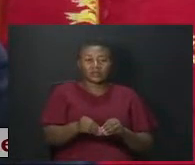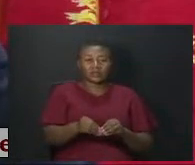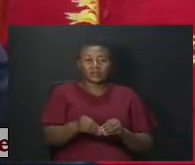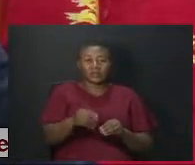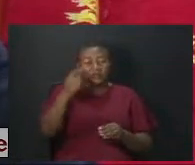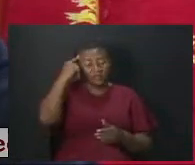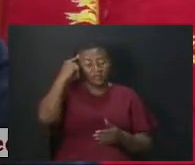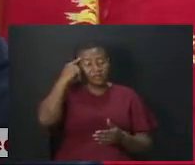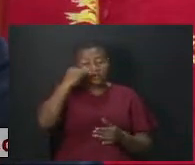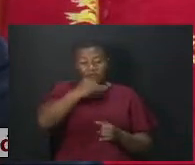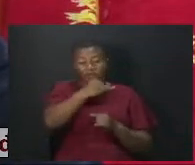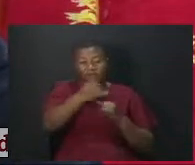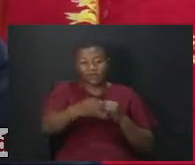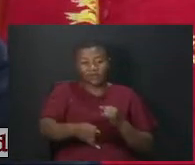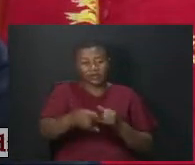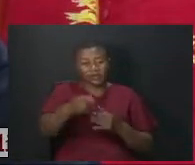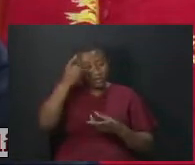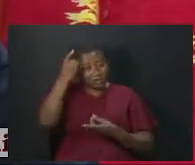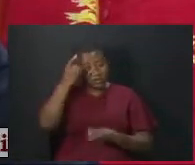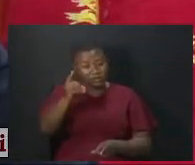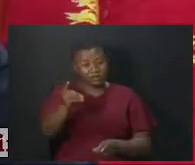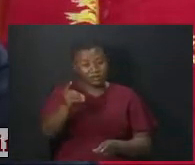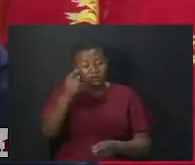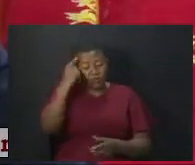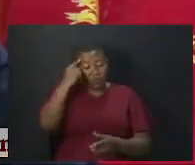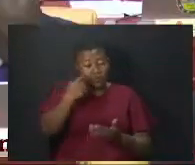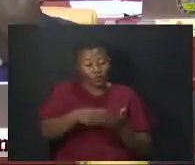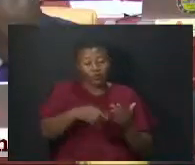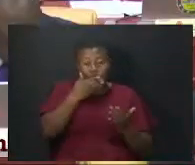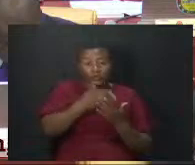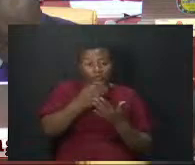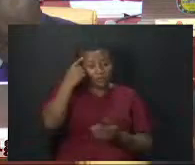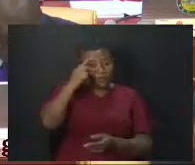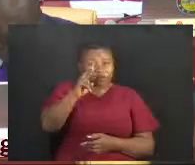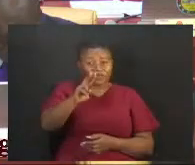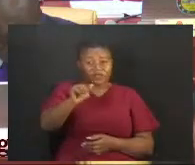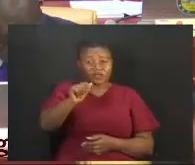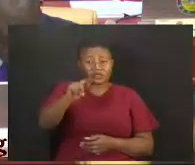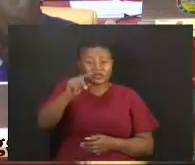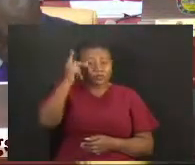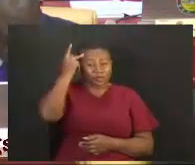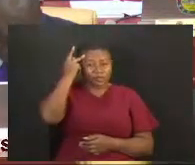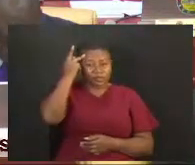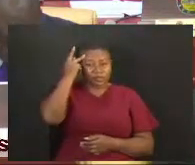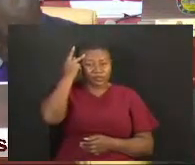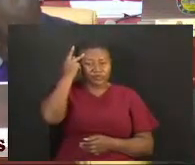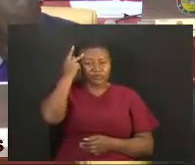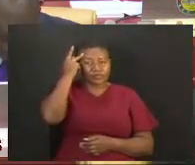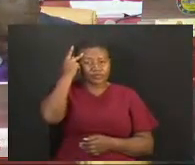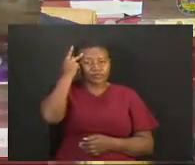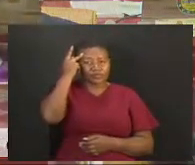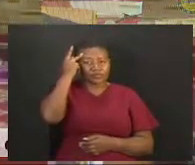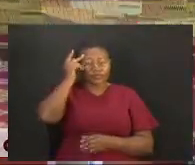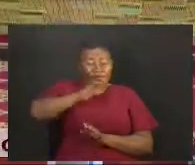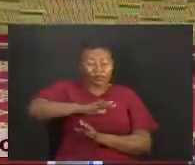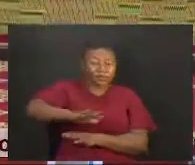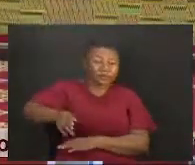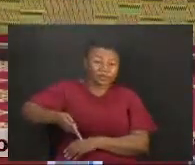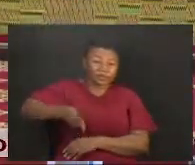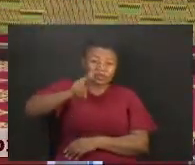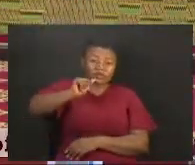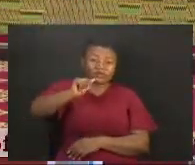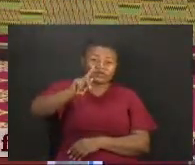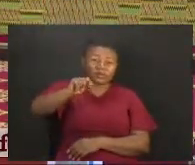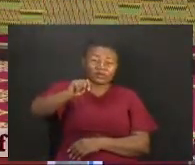determination of what is due for VAT purposes. Mr. Speaker, Aside the high VAT rate, businesses are